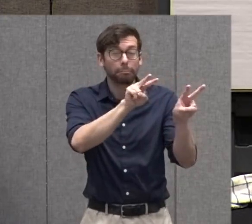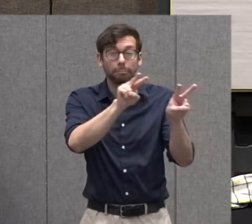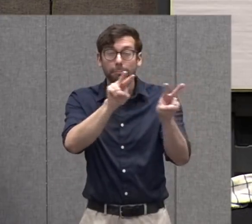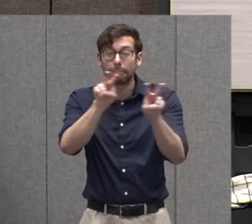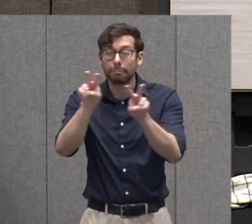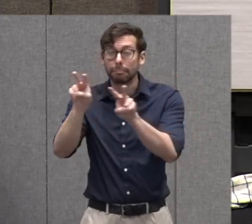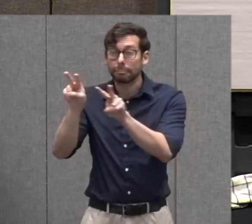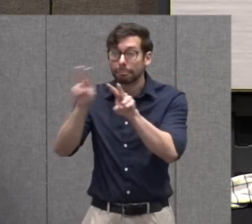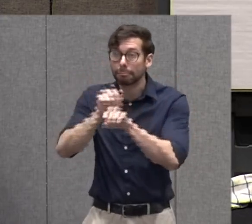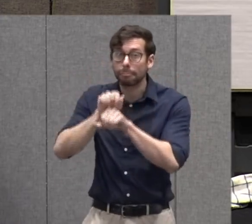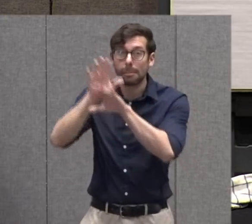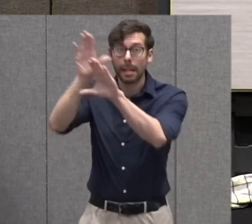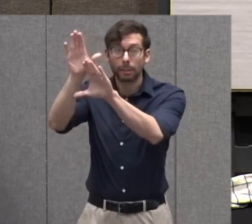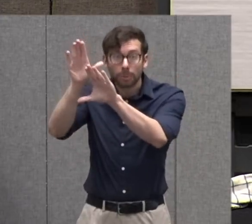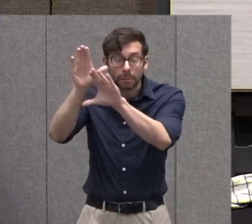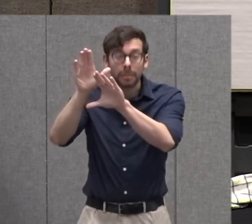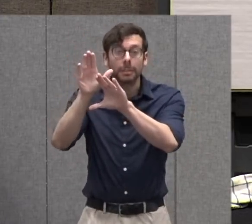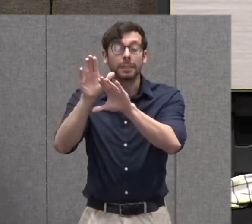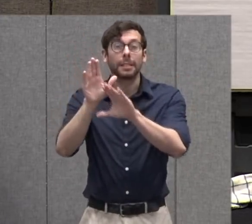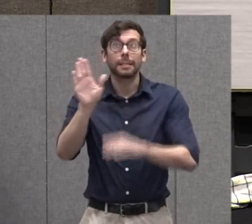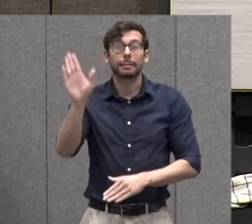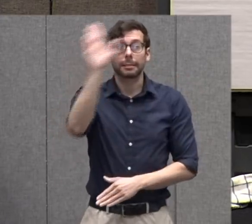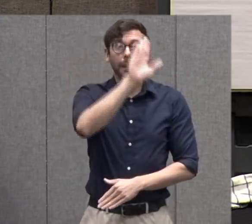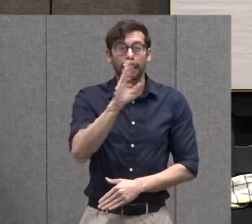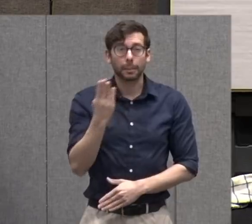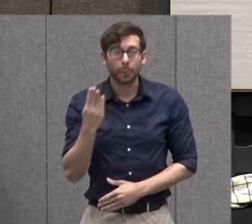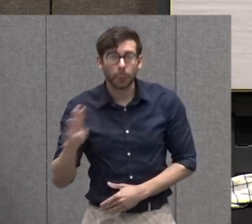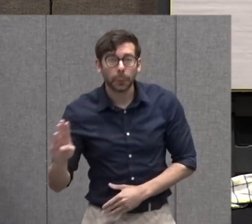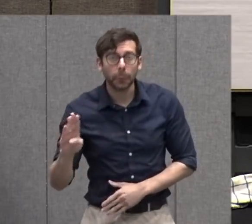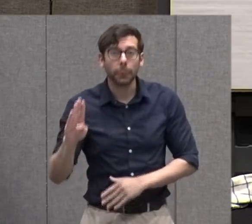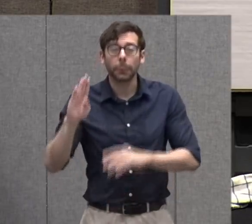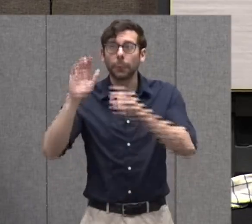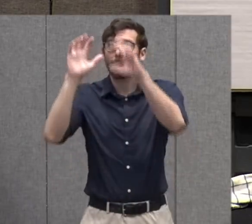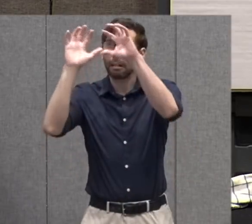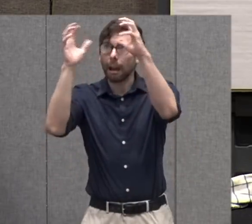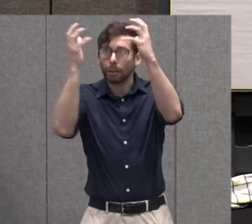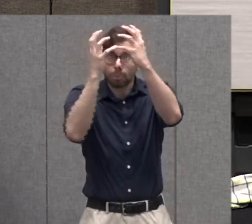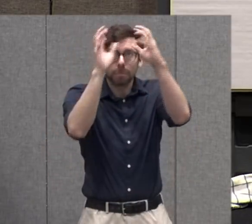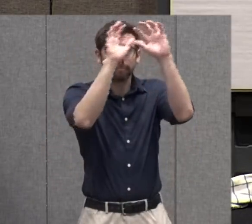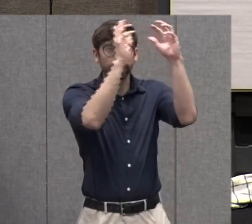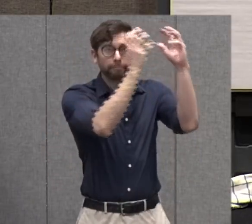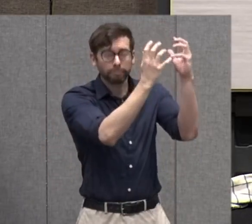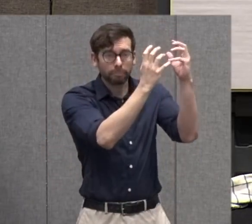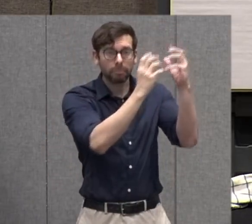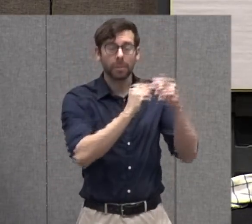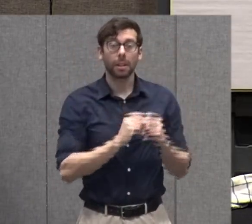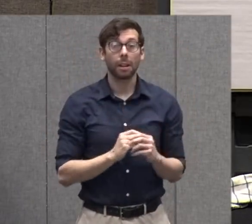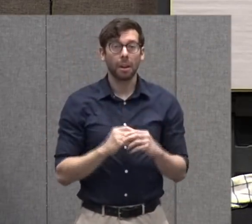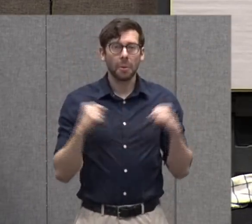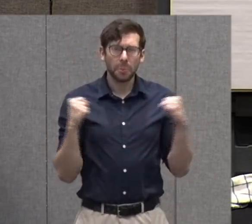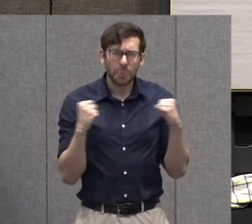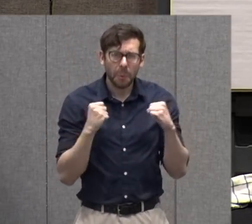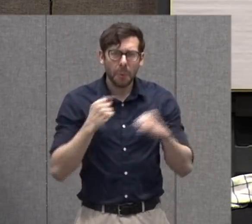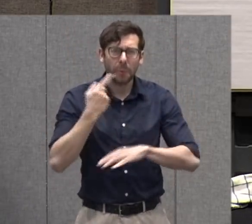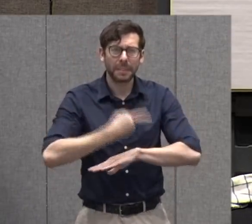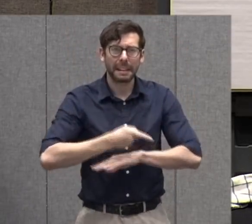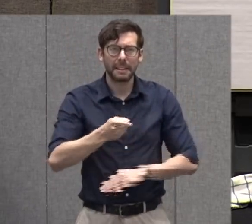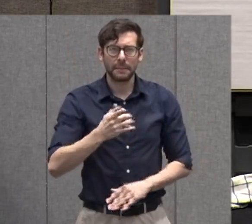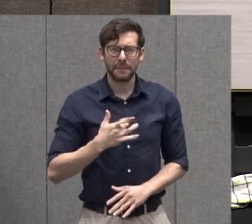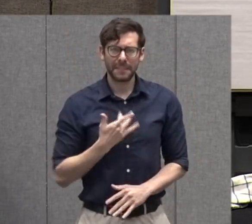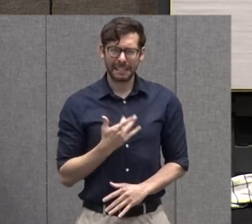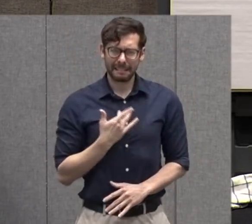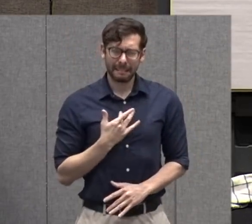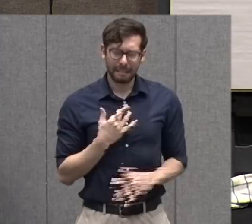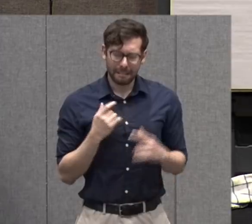blue sky. It's a very bright day. On a cold day, you feel cold, we don't see as